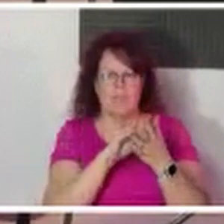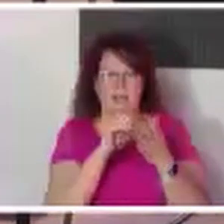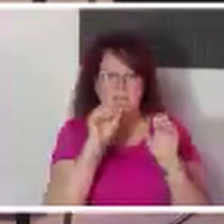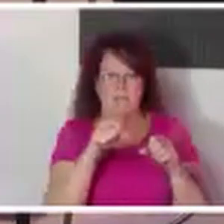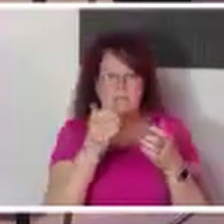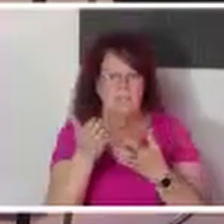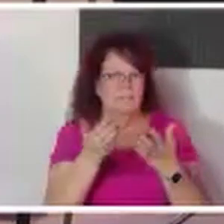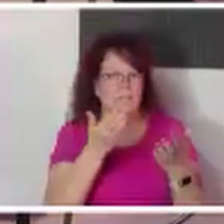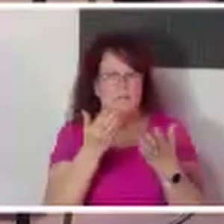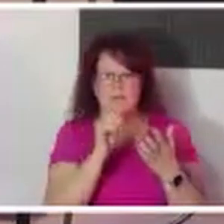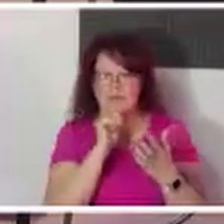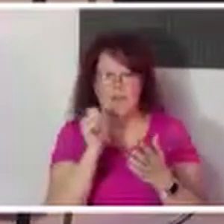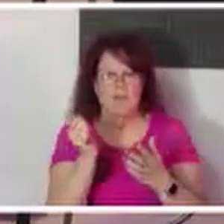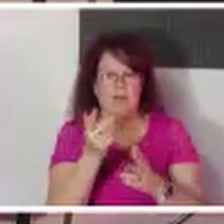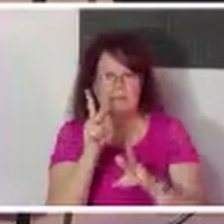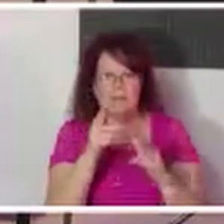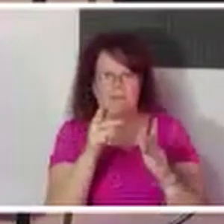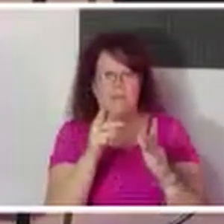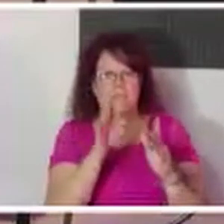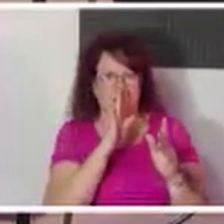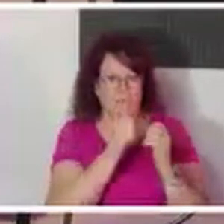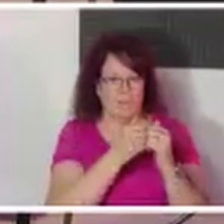to serve are not all of the people I had touch points with, right?